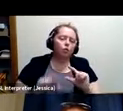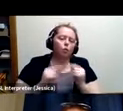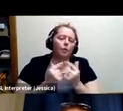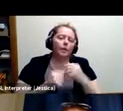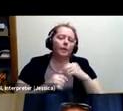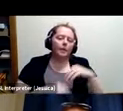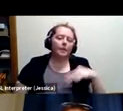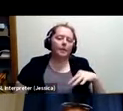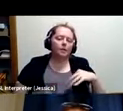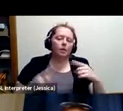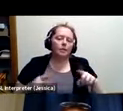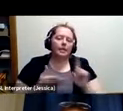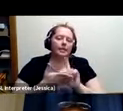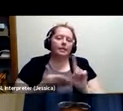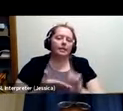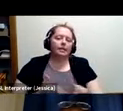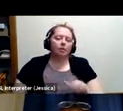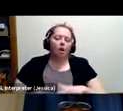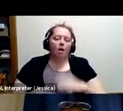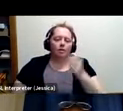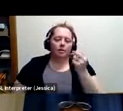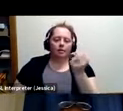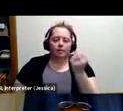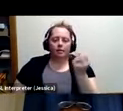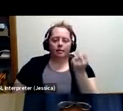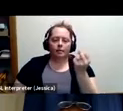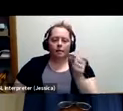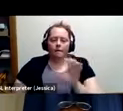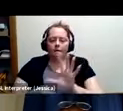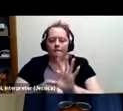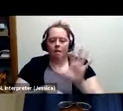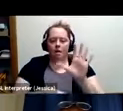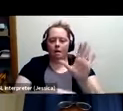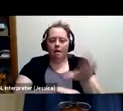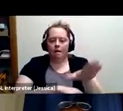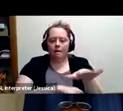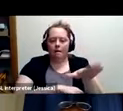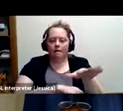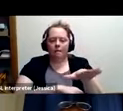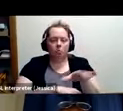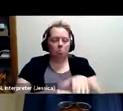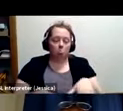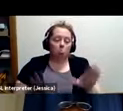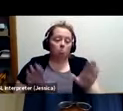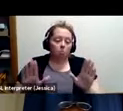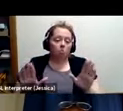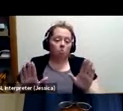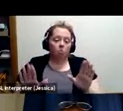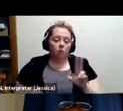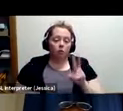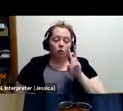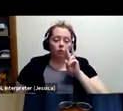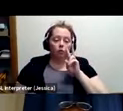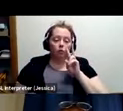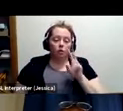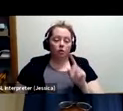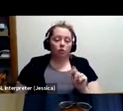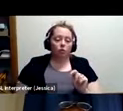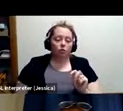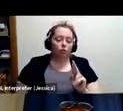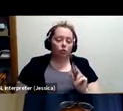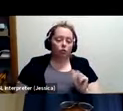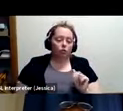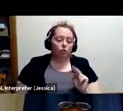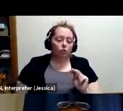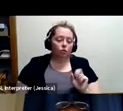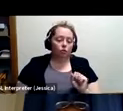happens on Saturdays at 5:00 p.m. And it's really great to see like trans mass people be able to have